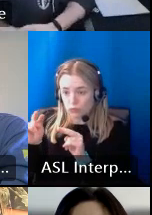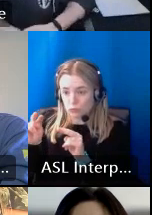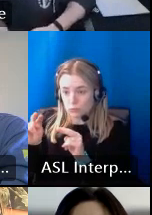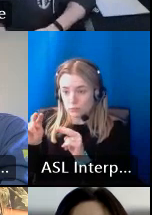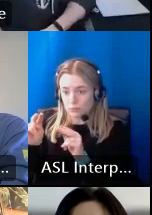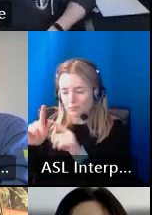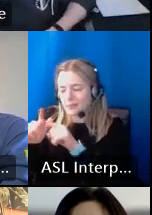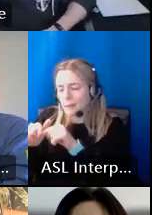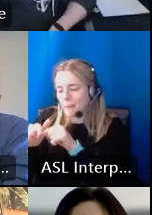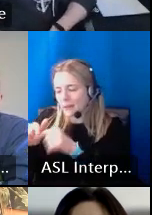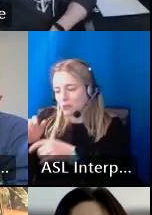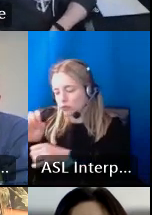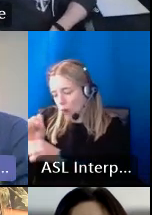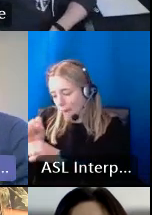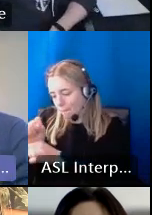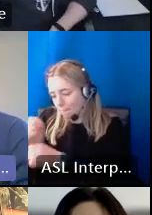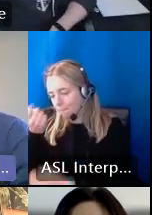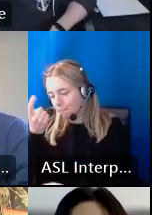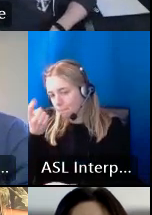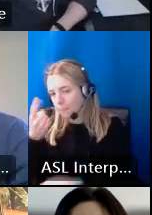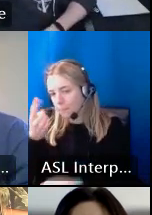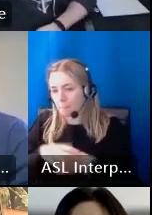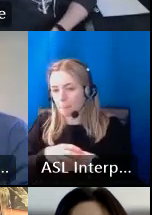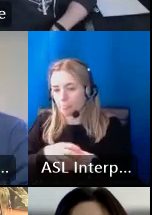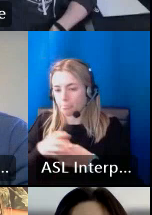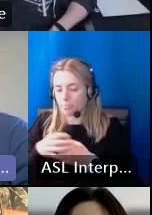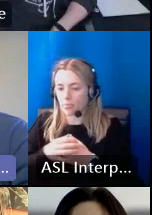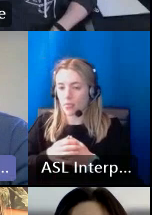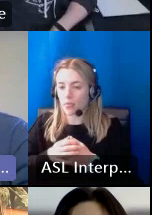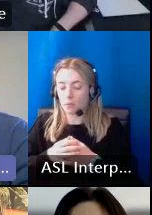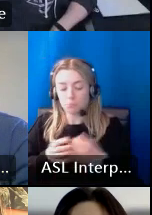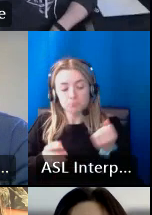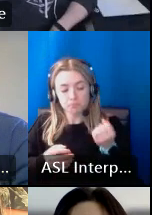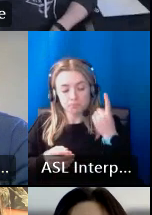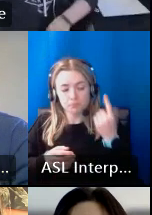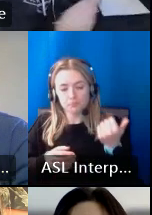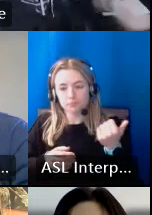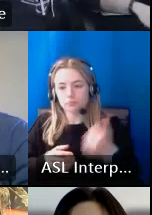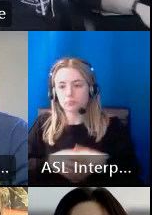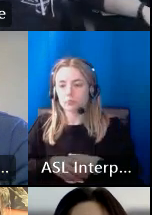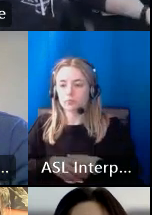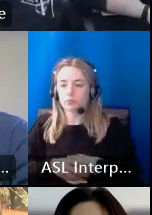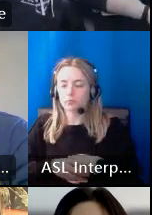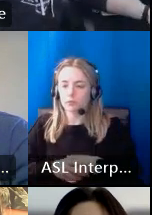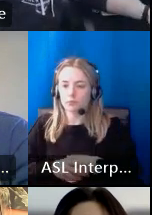job, while still being at home. Got it.